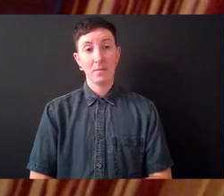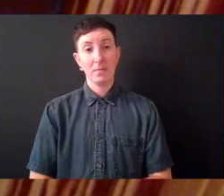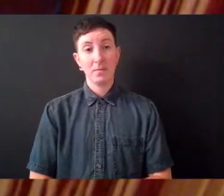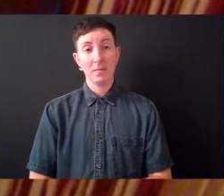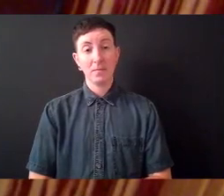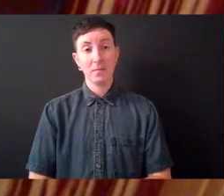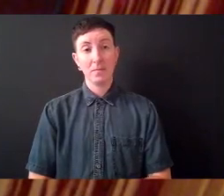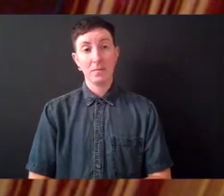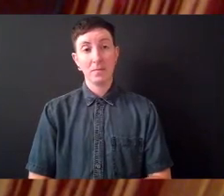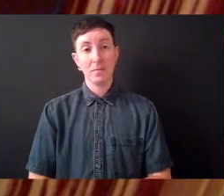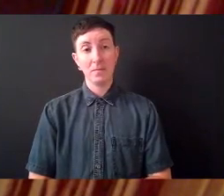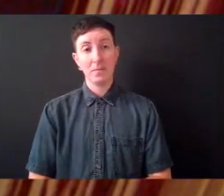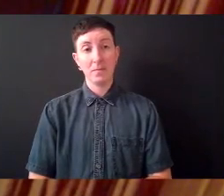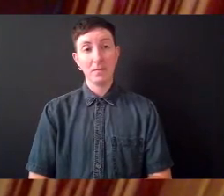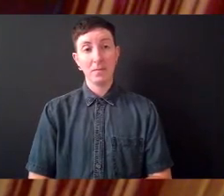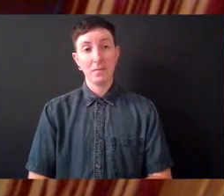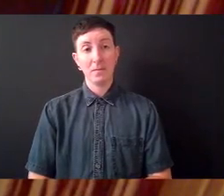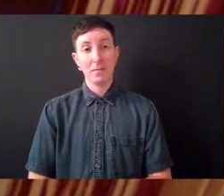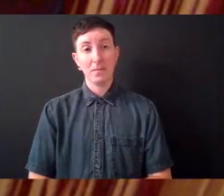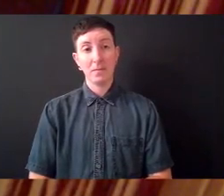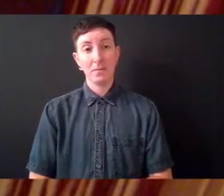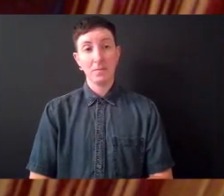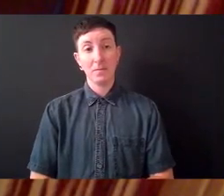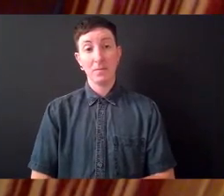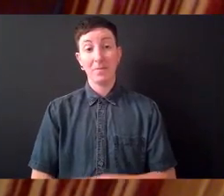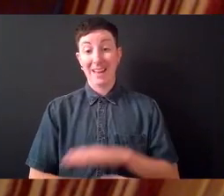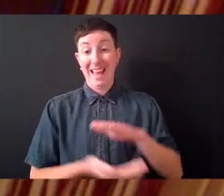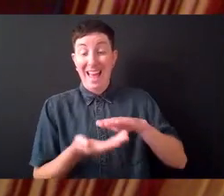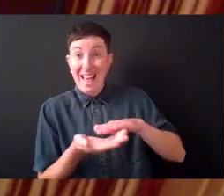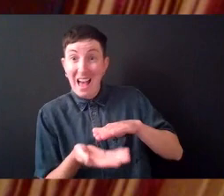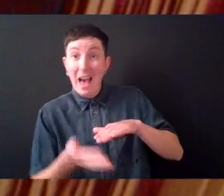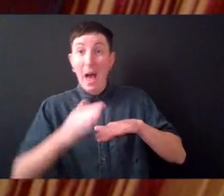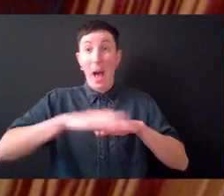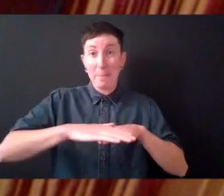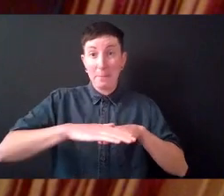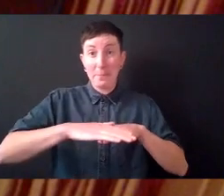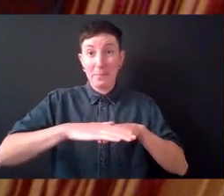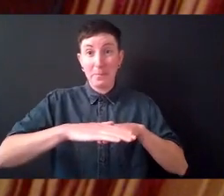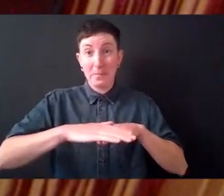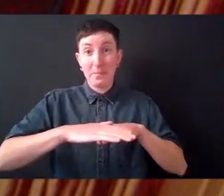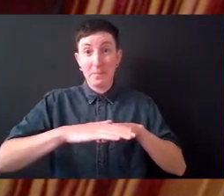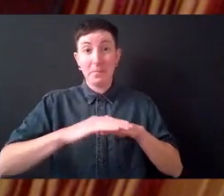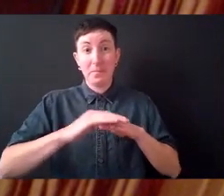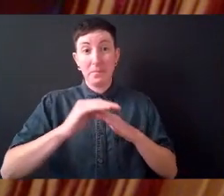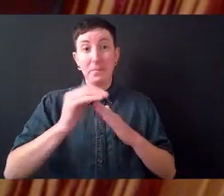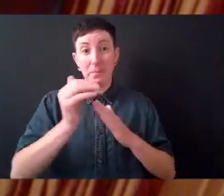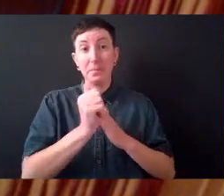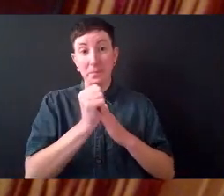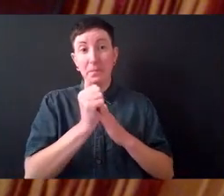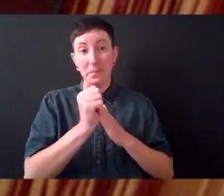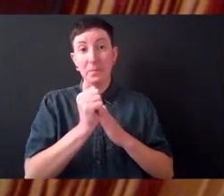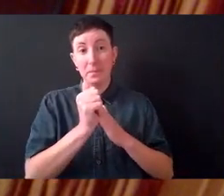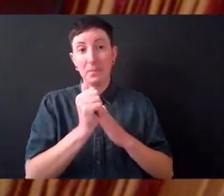We then take this lip and you're going to fold it up and over.